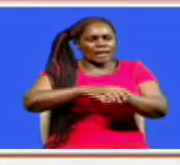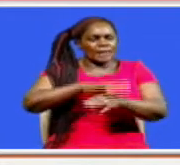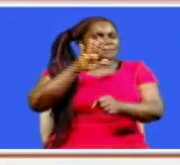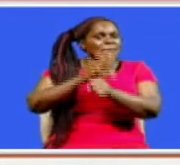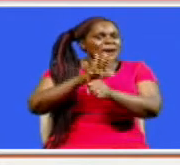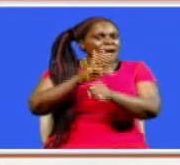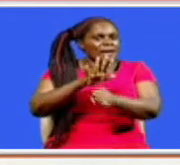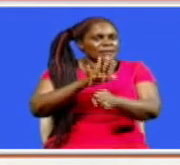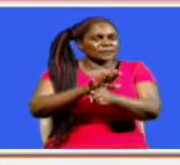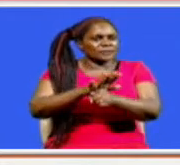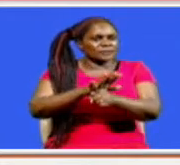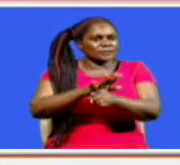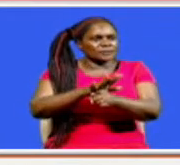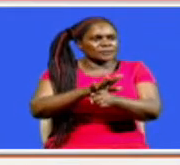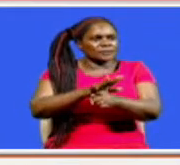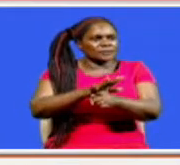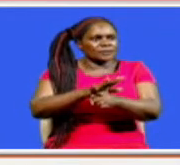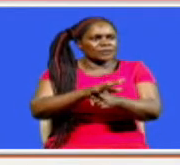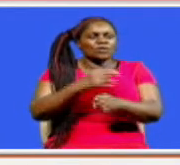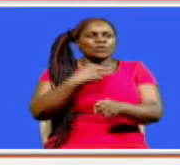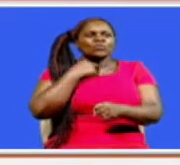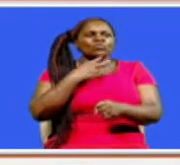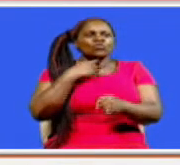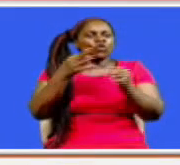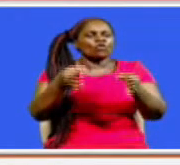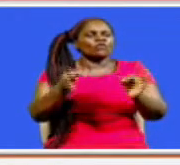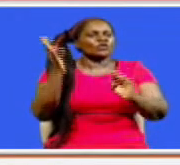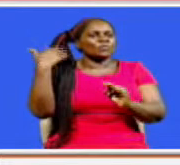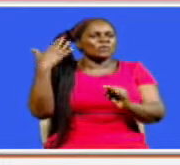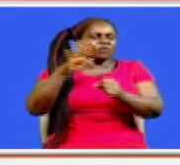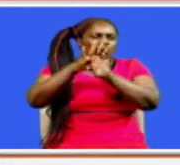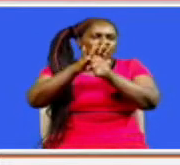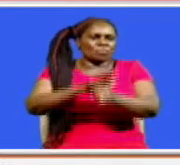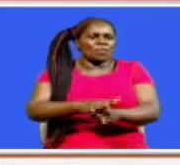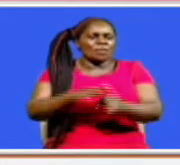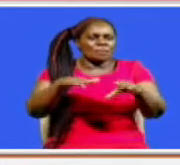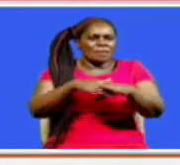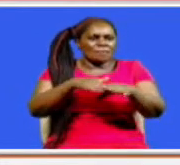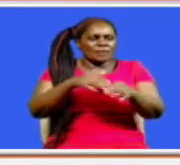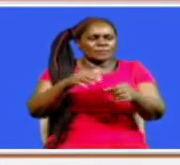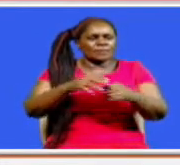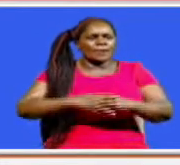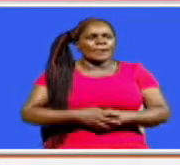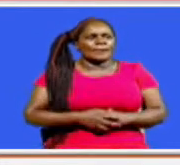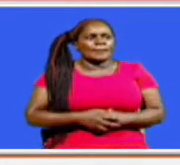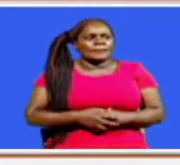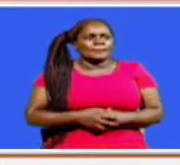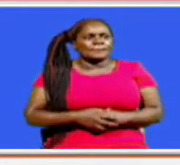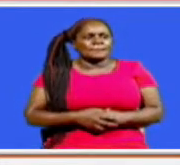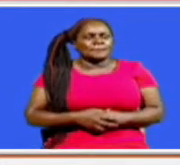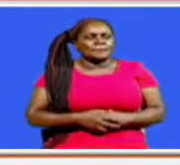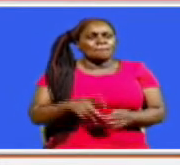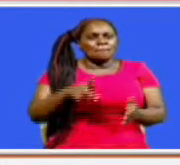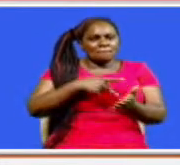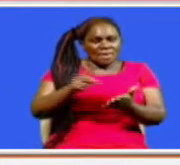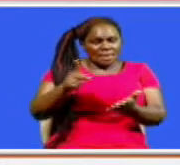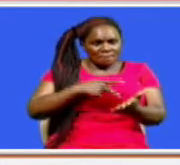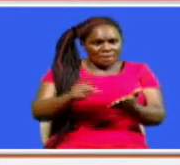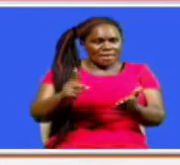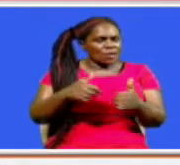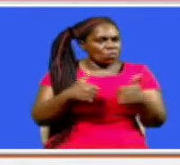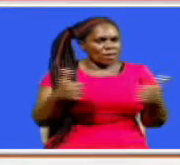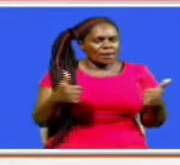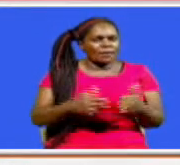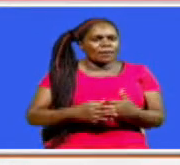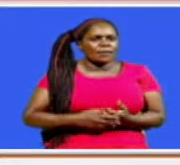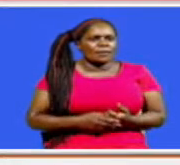arrears. Those who are condemned for being union officials and being members of the union were paid in arrears. Yes. Yes. They were paid in